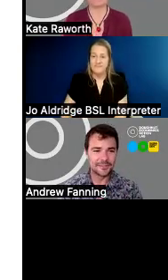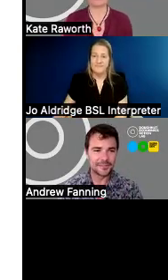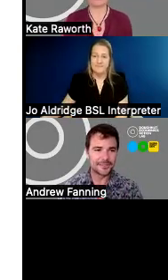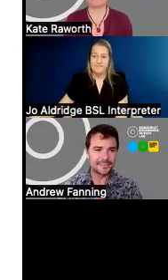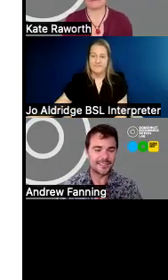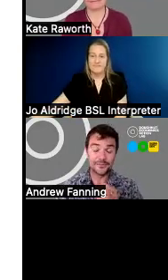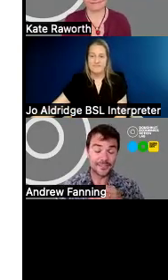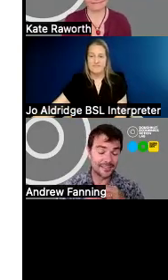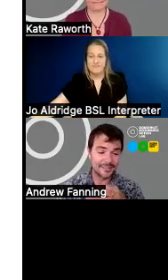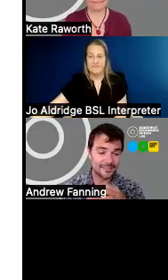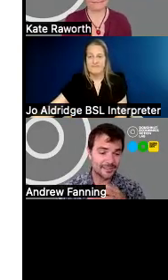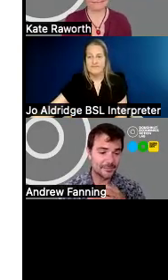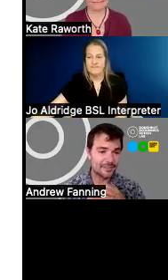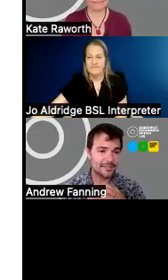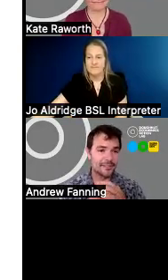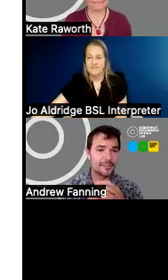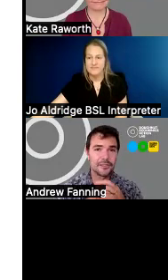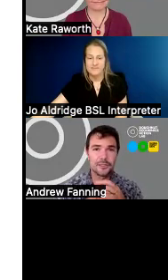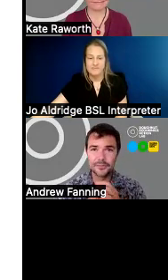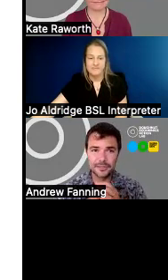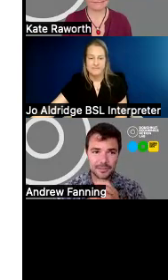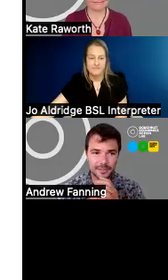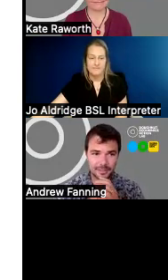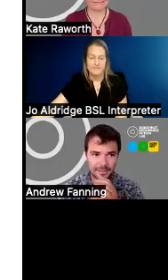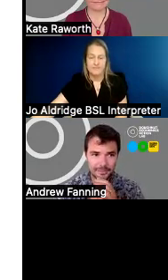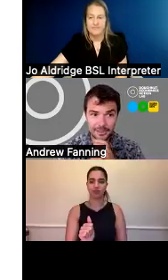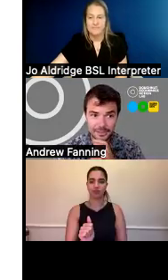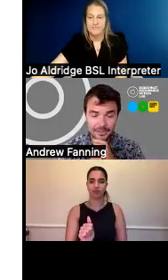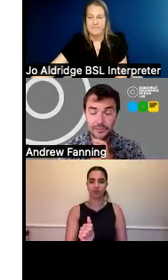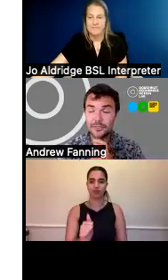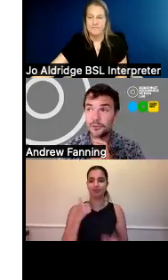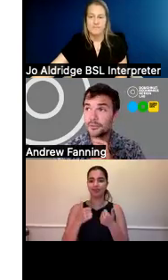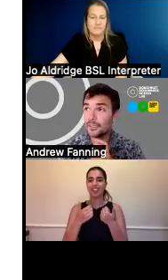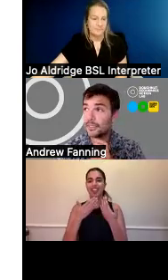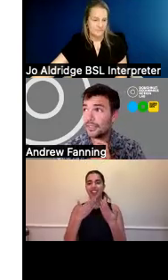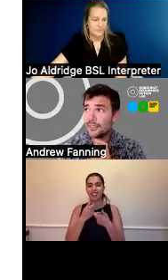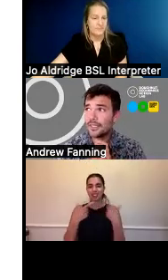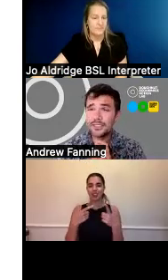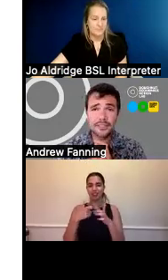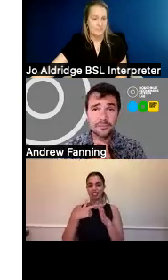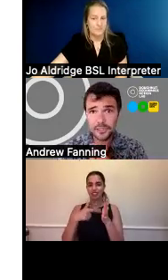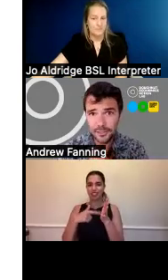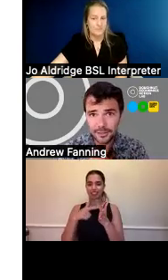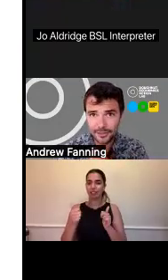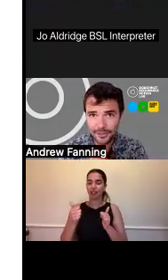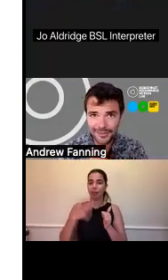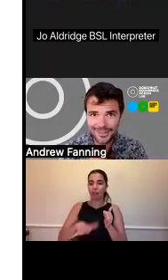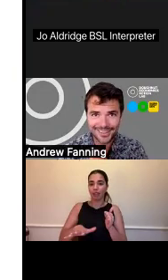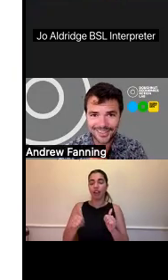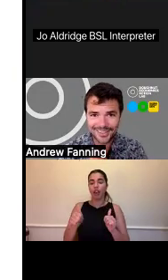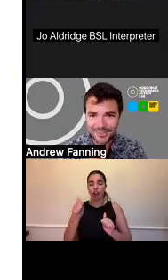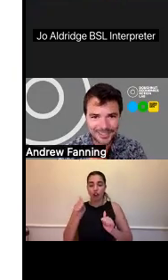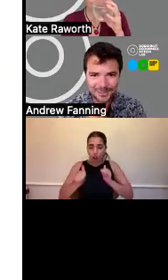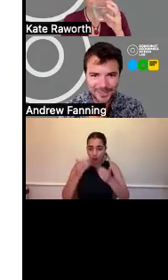Well, thank you so much, Kate. And once again, it has been an honor and a privilege to be on this process, which has taken much longer